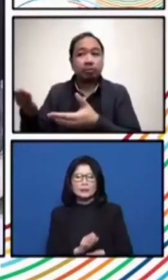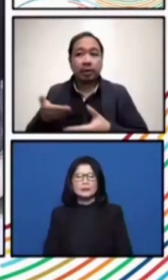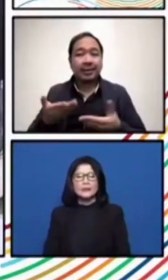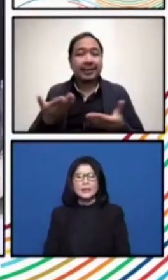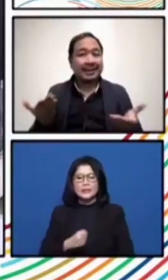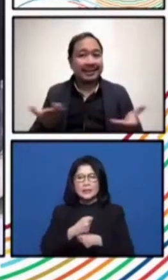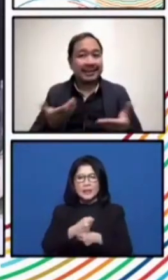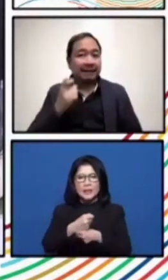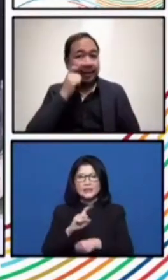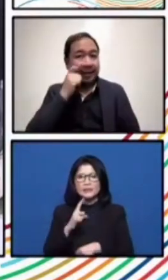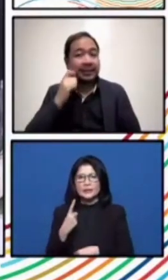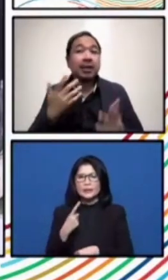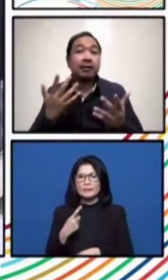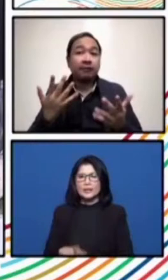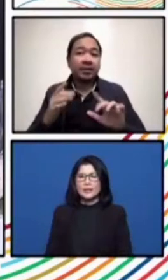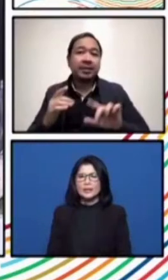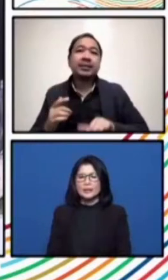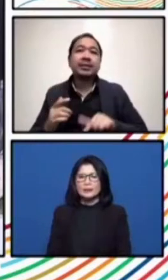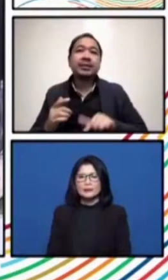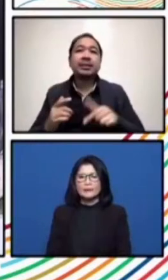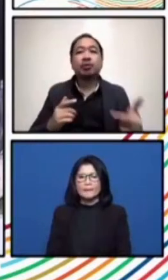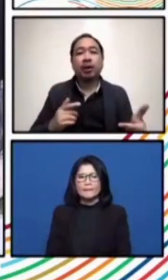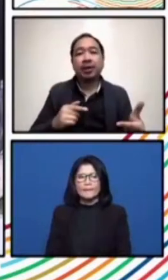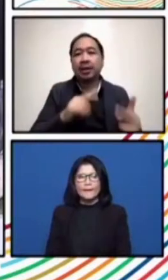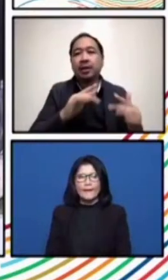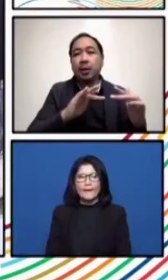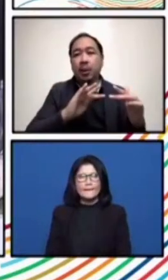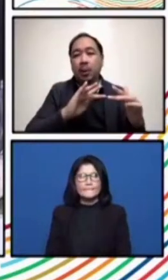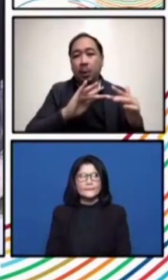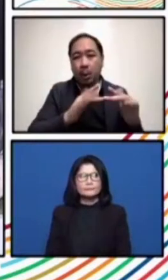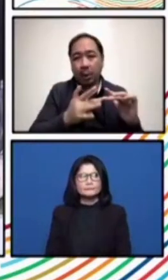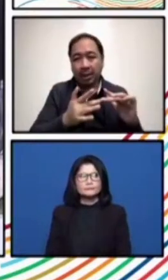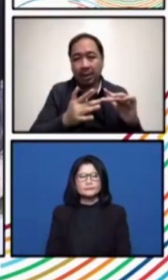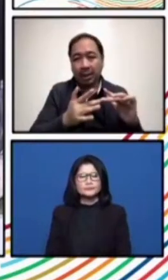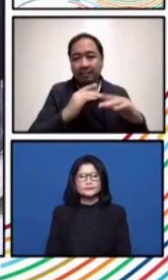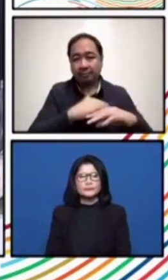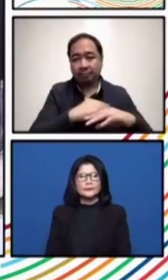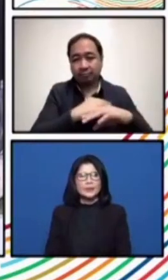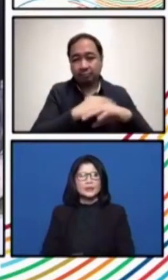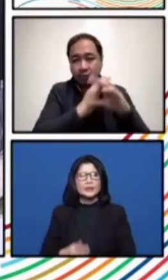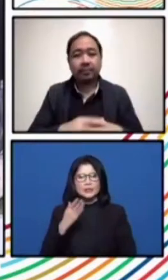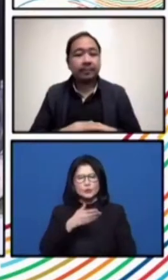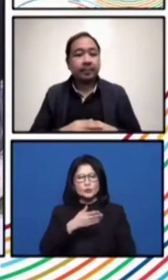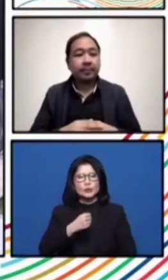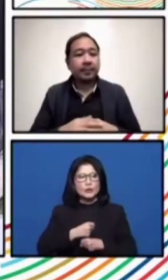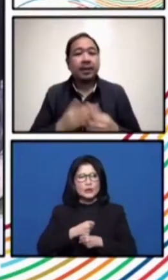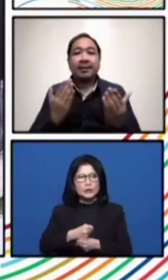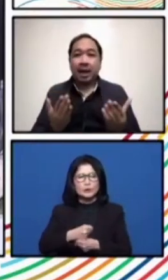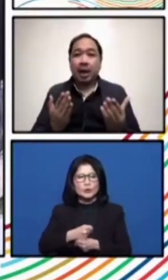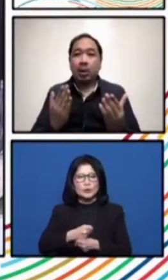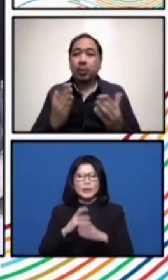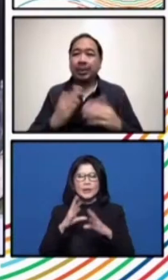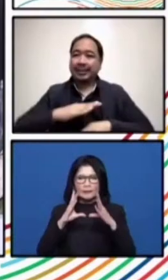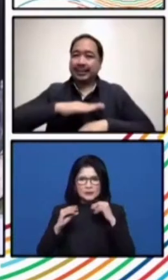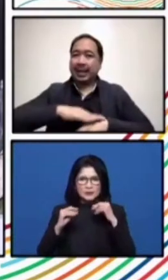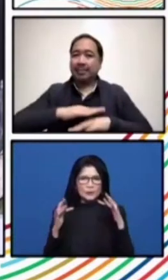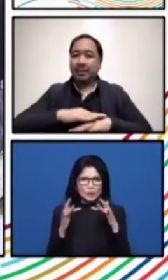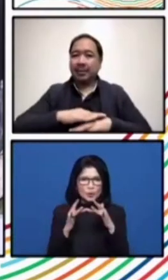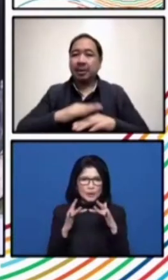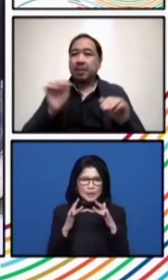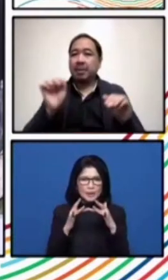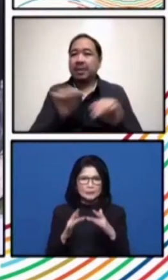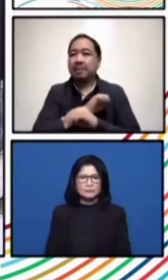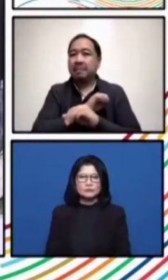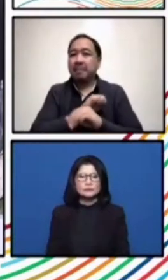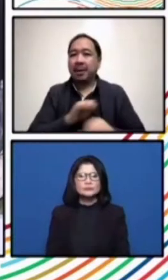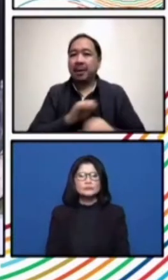delegates so request to speak online due to limitation in time we will maybe not able to guarantee a speaking